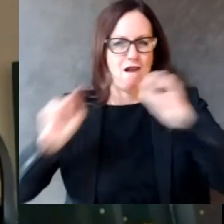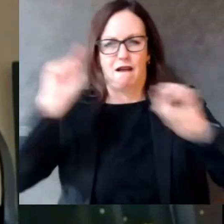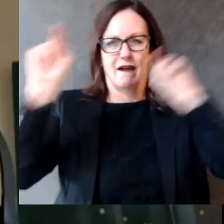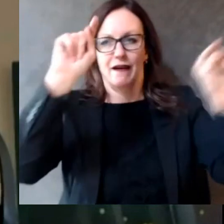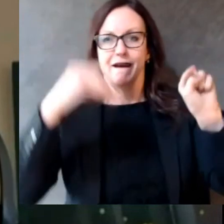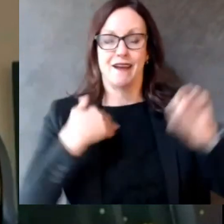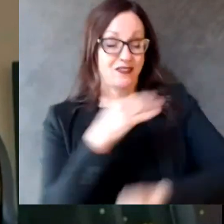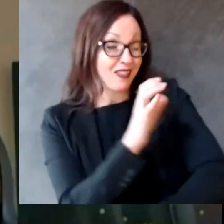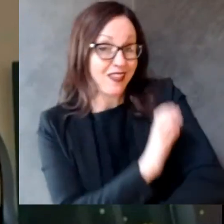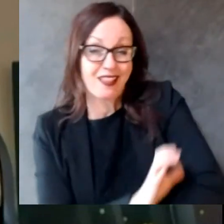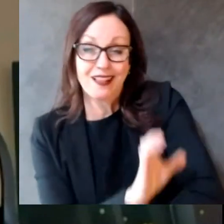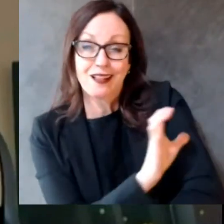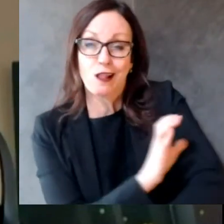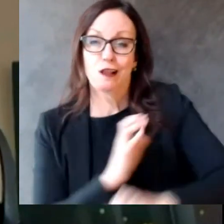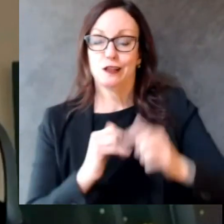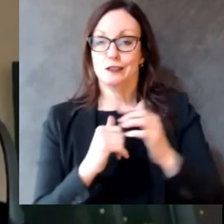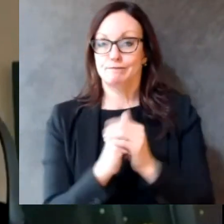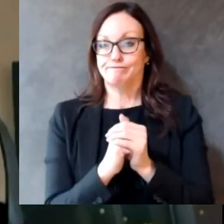check out